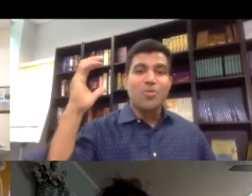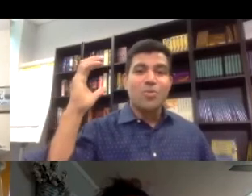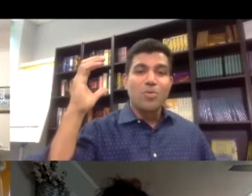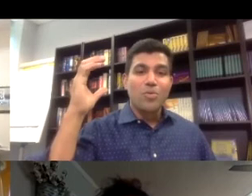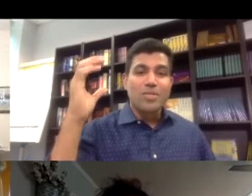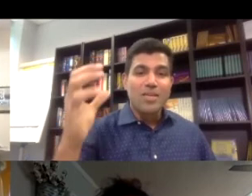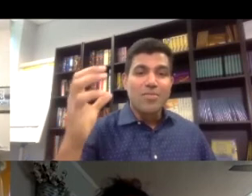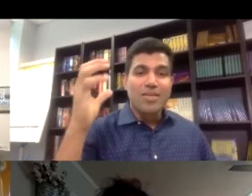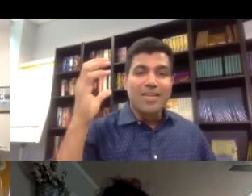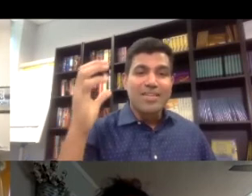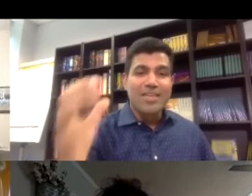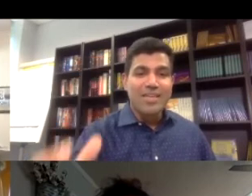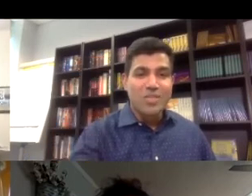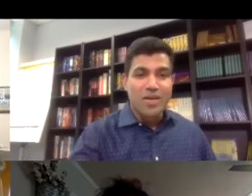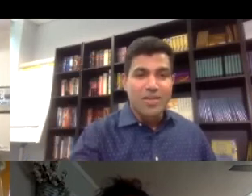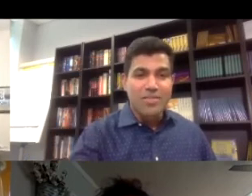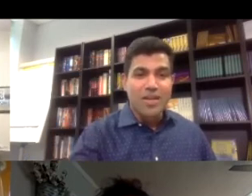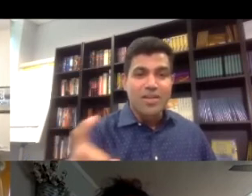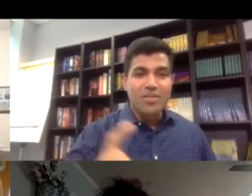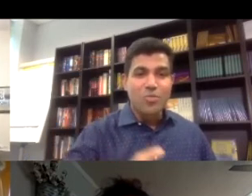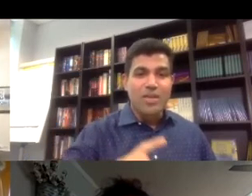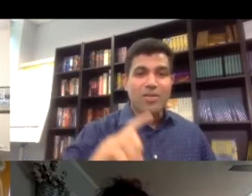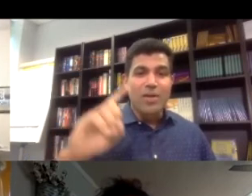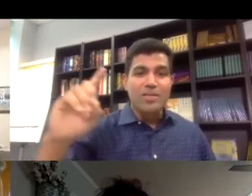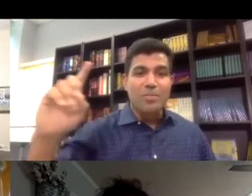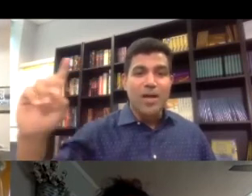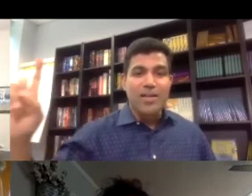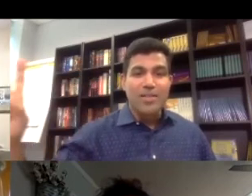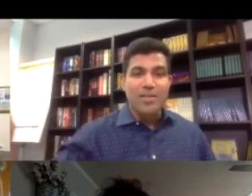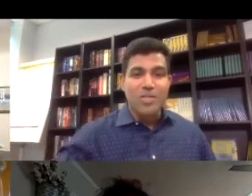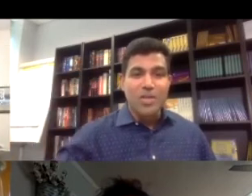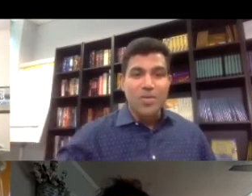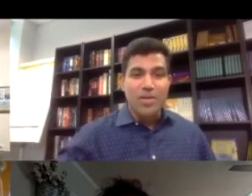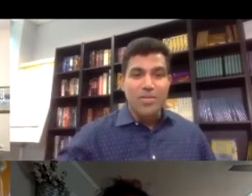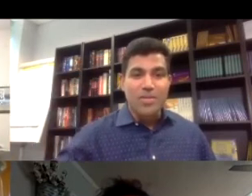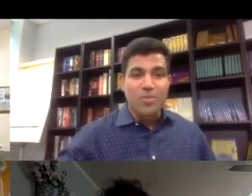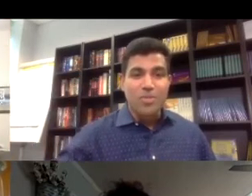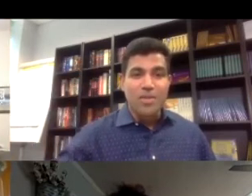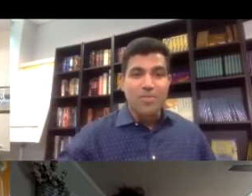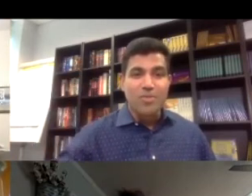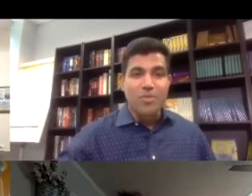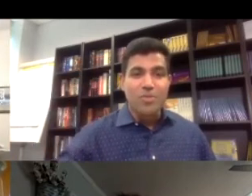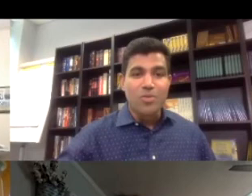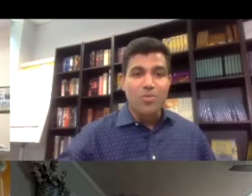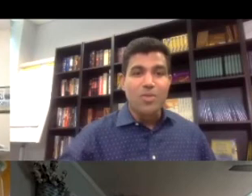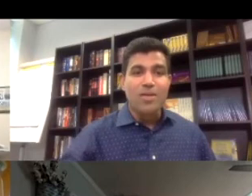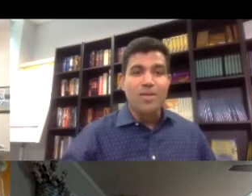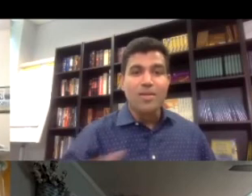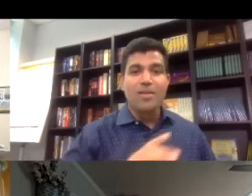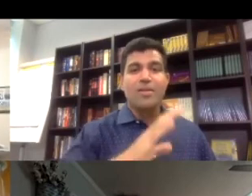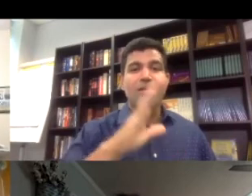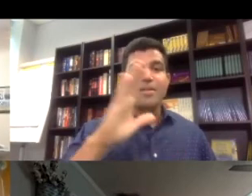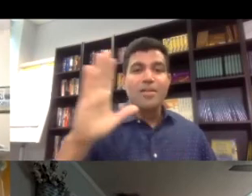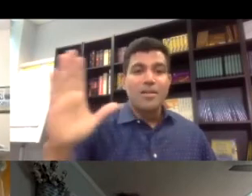So receive it and teach others. At least we can raise up another generation who doesn't have to go through